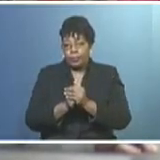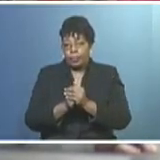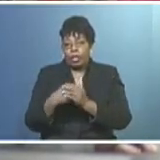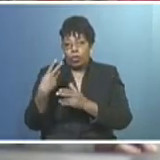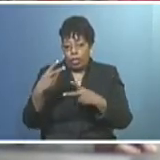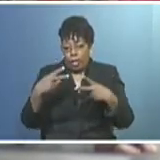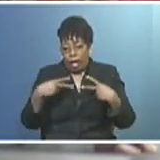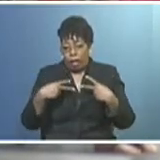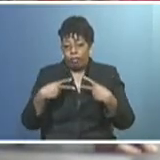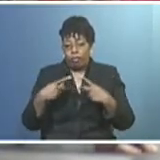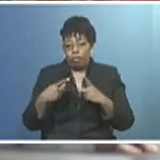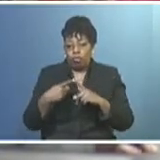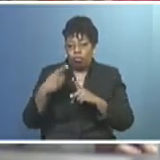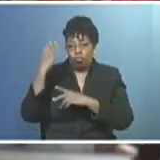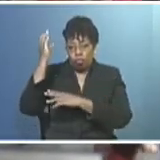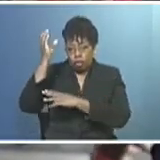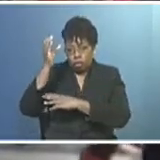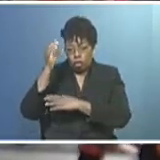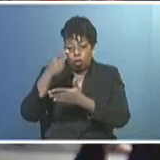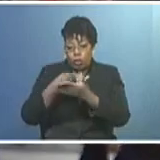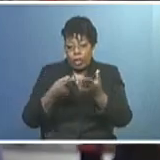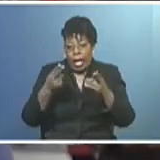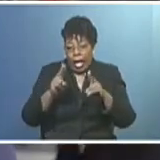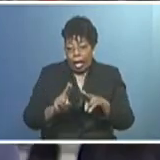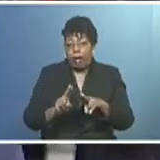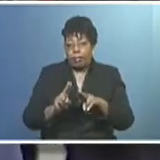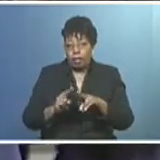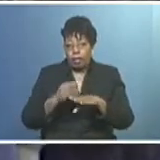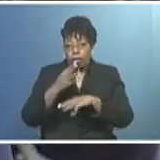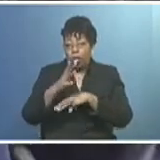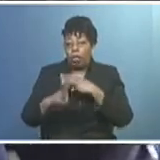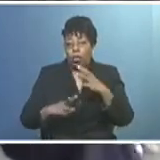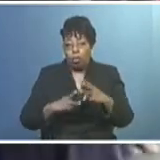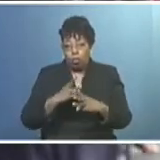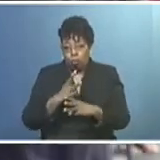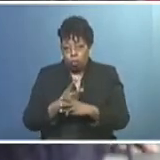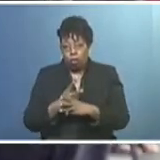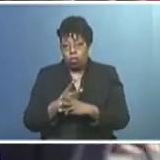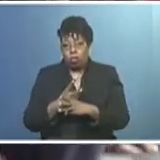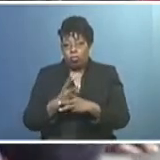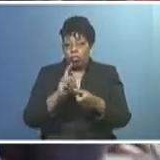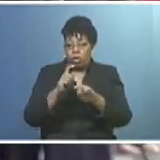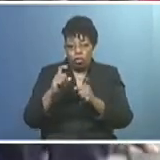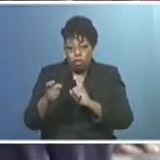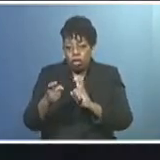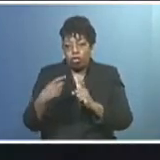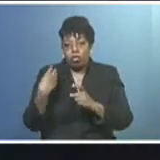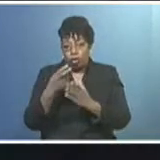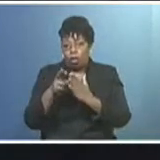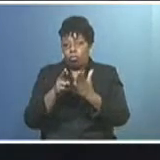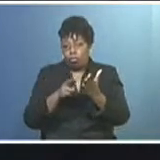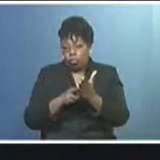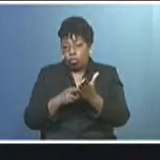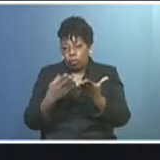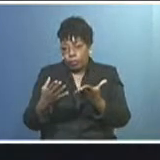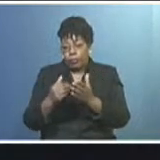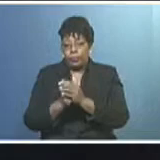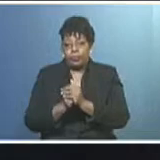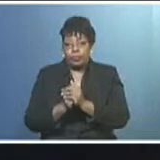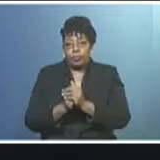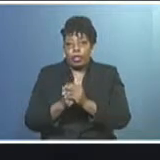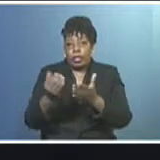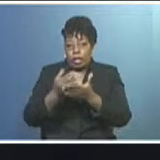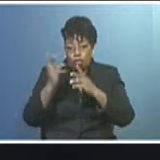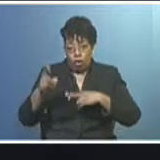have to take into consideration what is happening around the world and begin to adjust our protocols to what is going on. Those new guidelines recommend